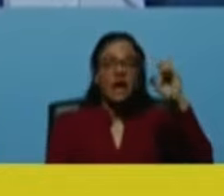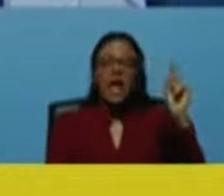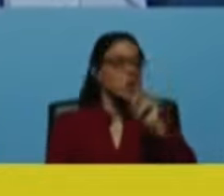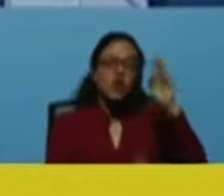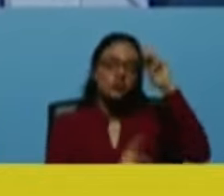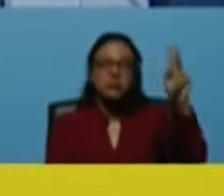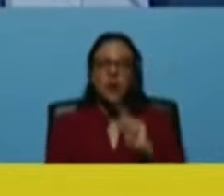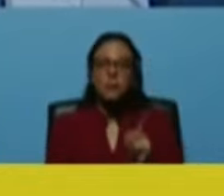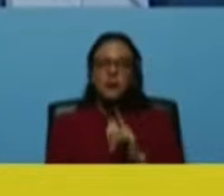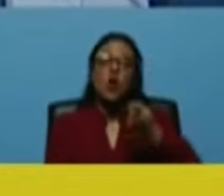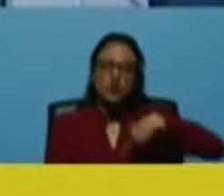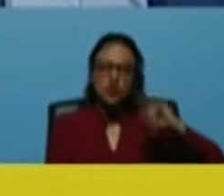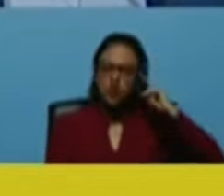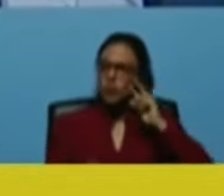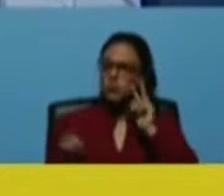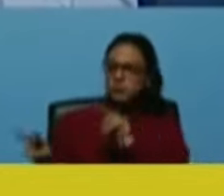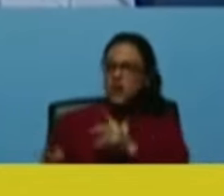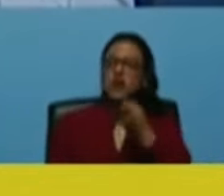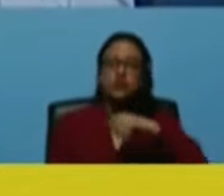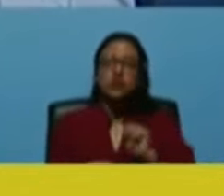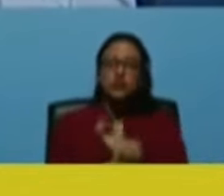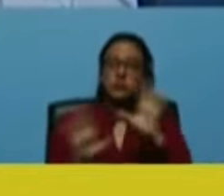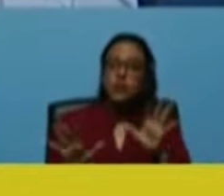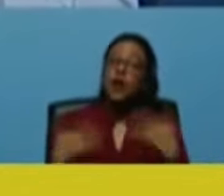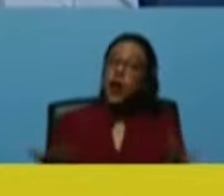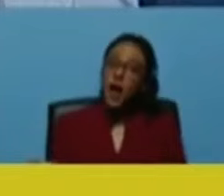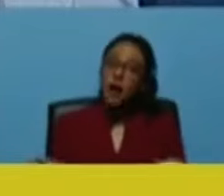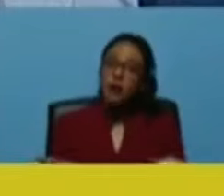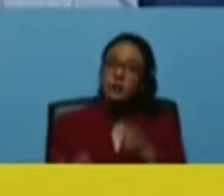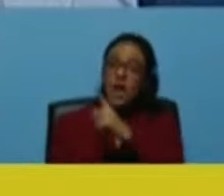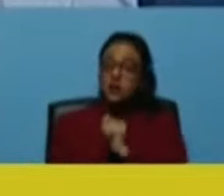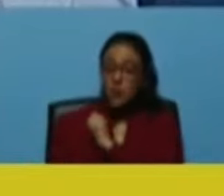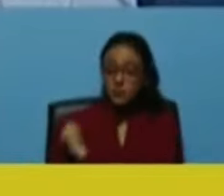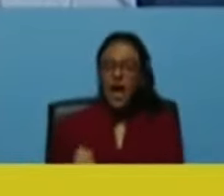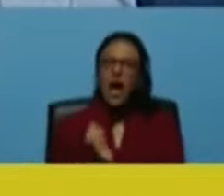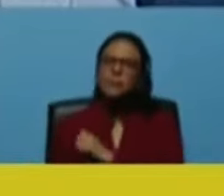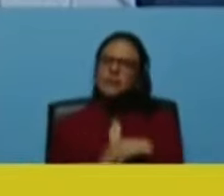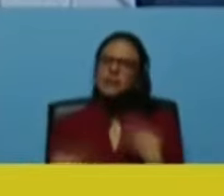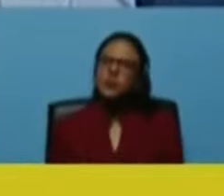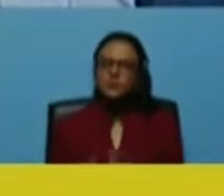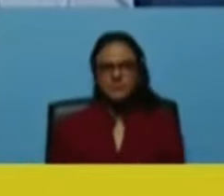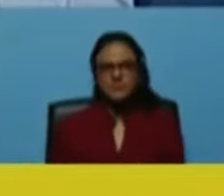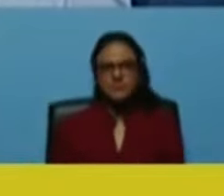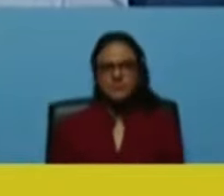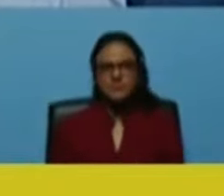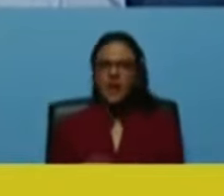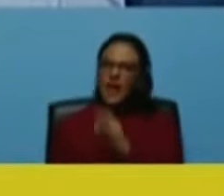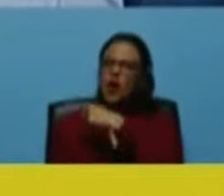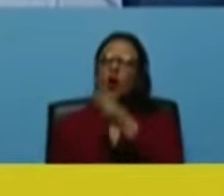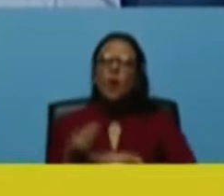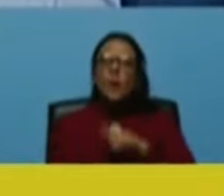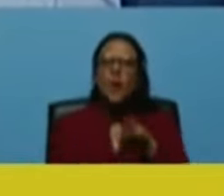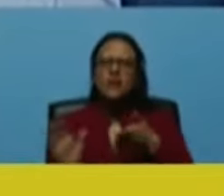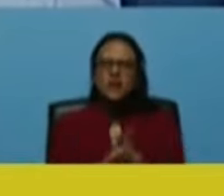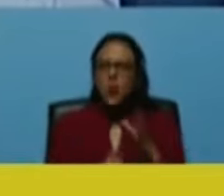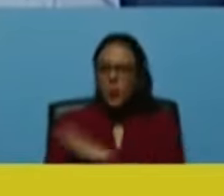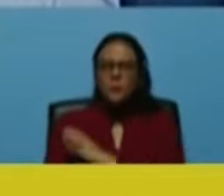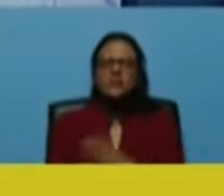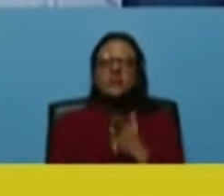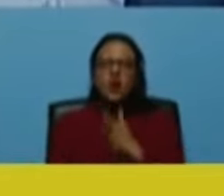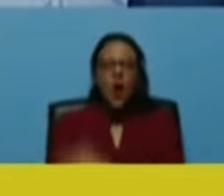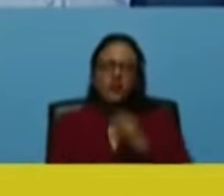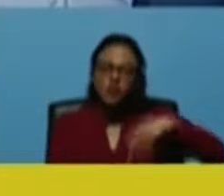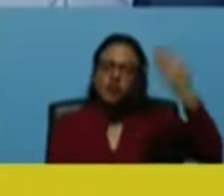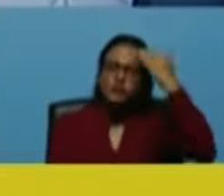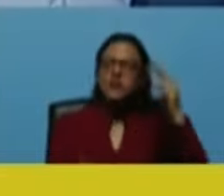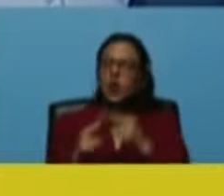those of their own acts and not the Electoral Council's tally sheets. The attitude that